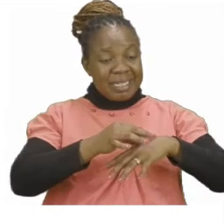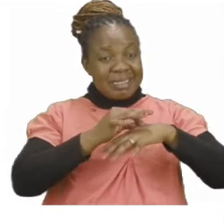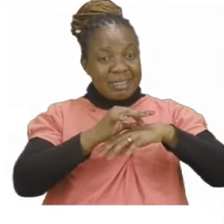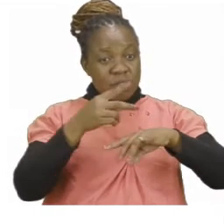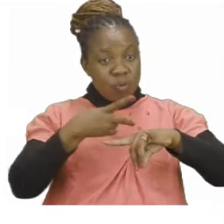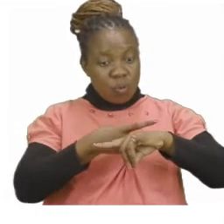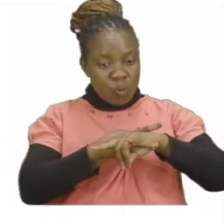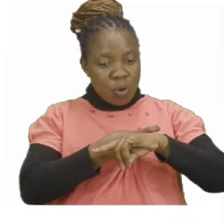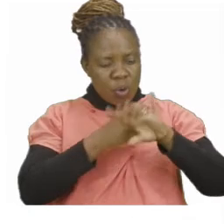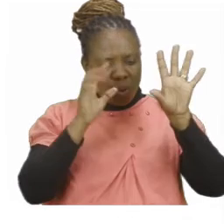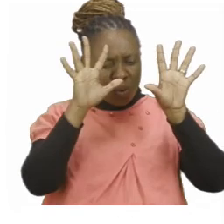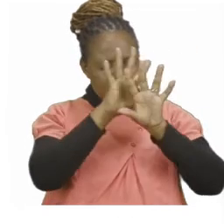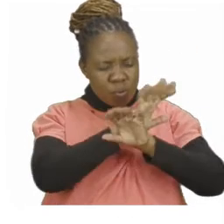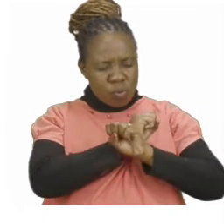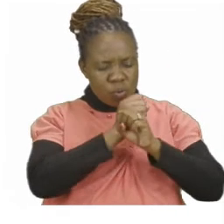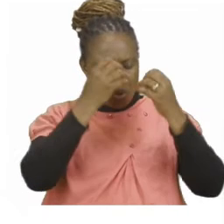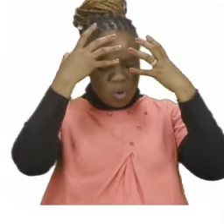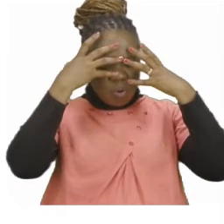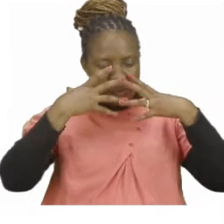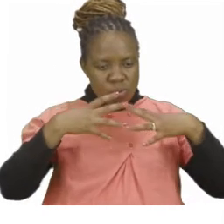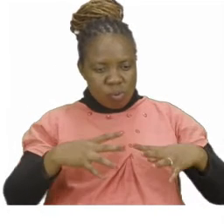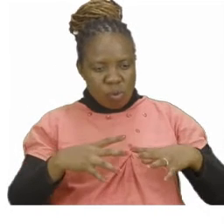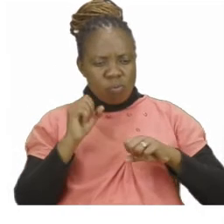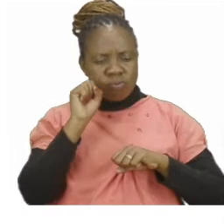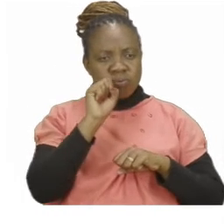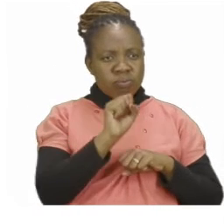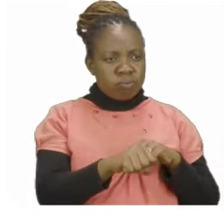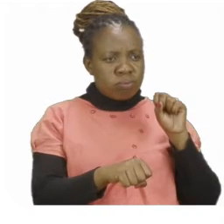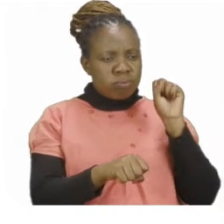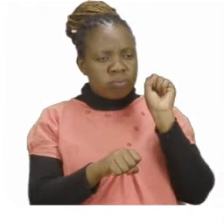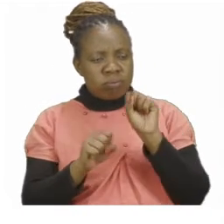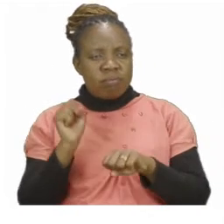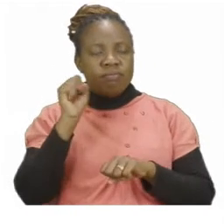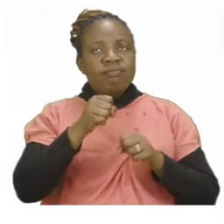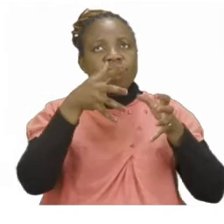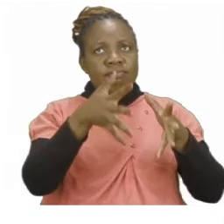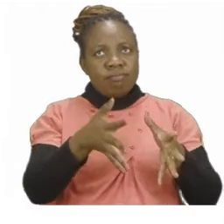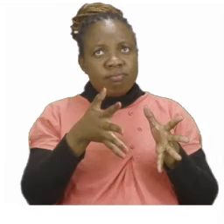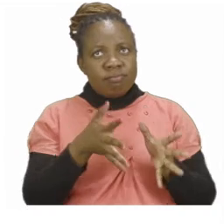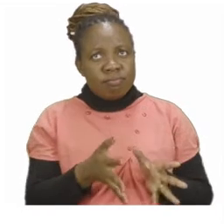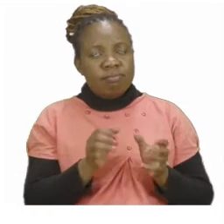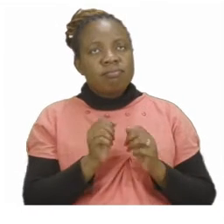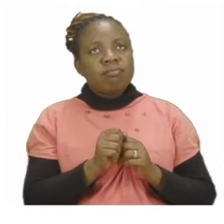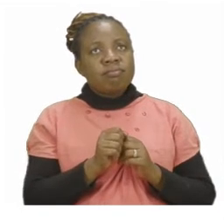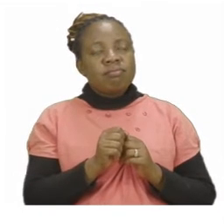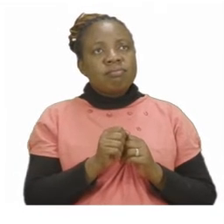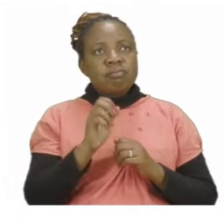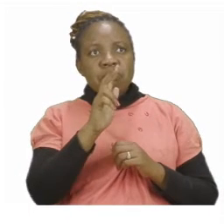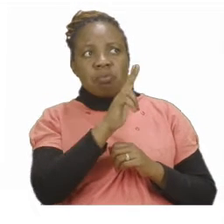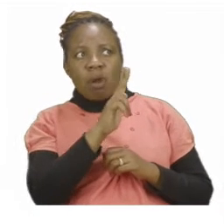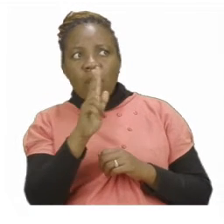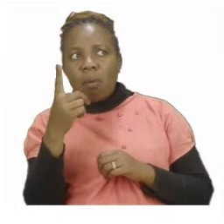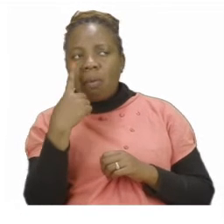night and walked into the village. Before anyone could see, the wolf